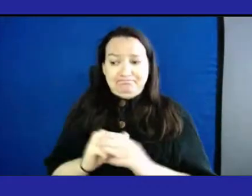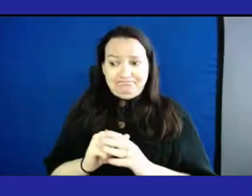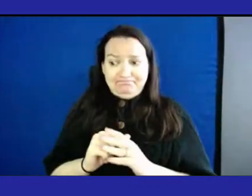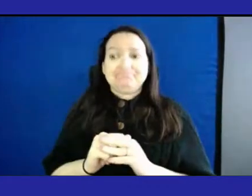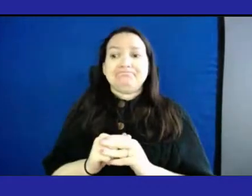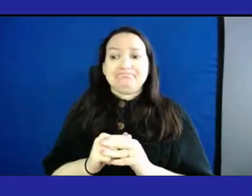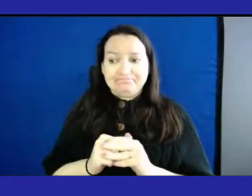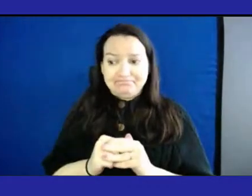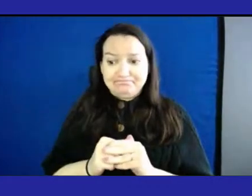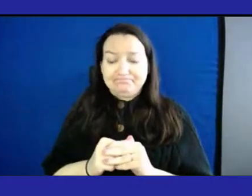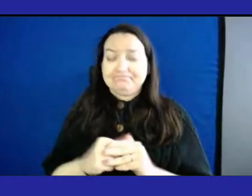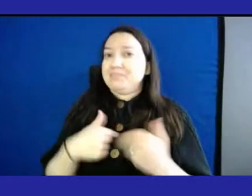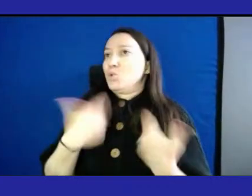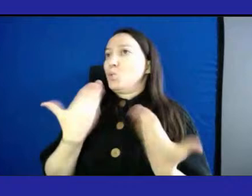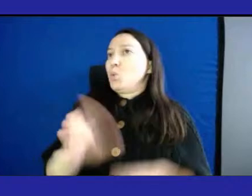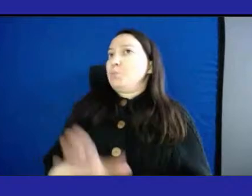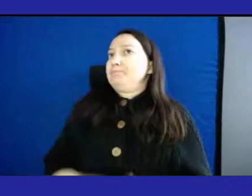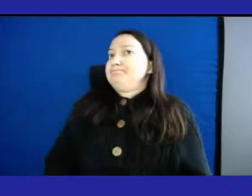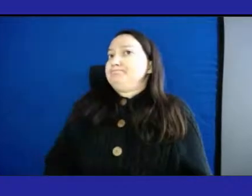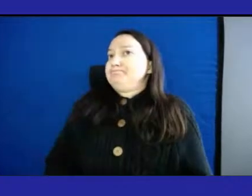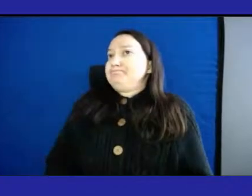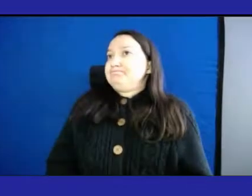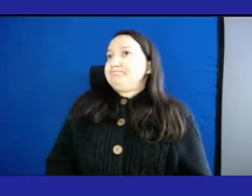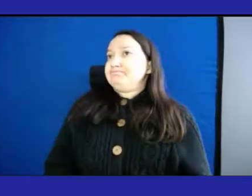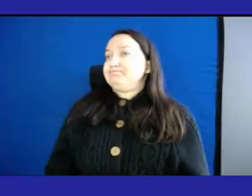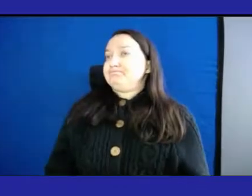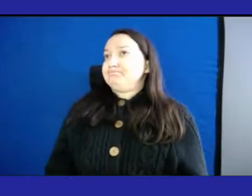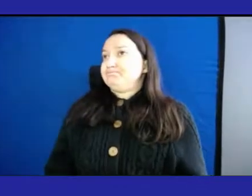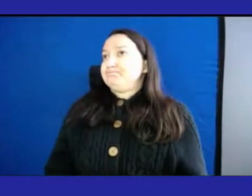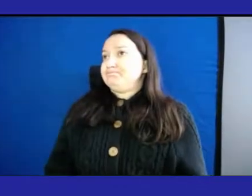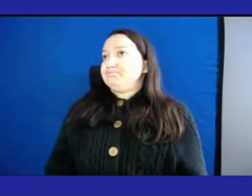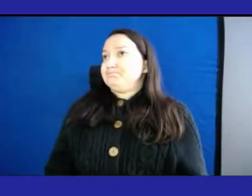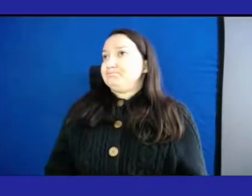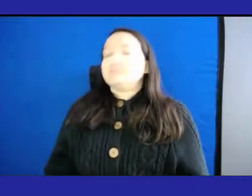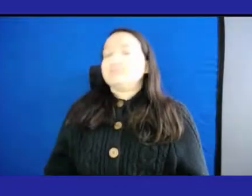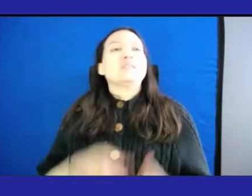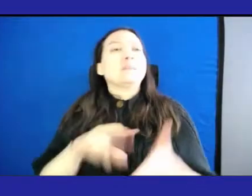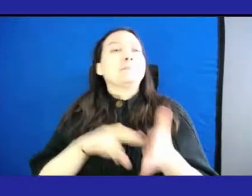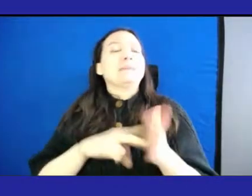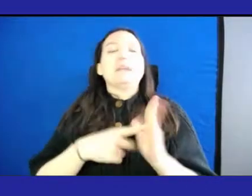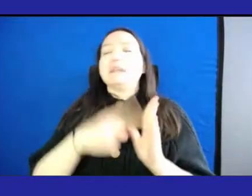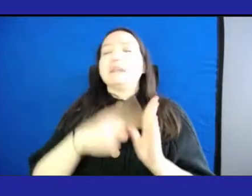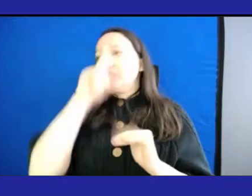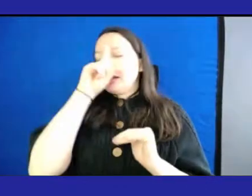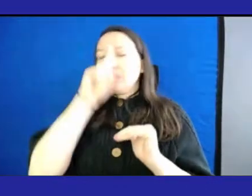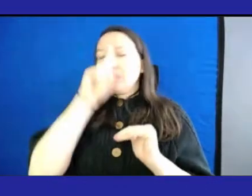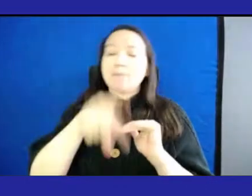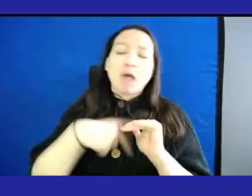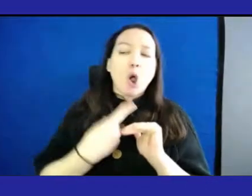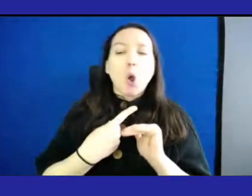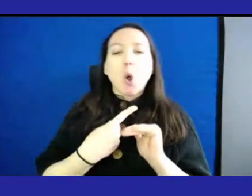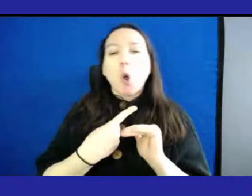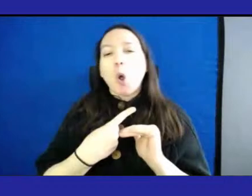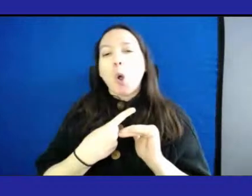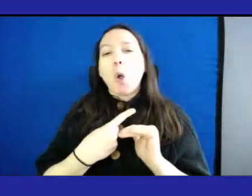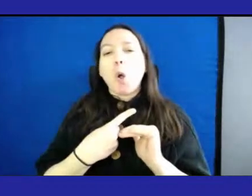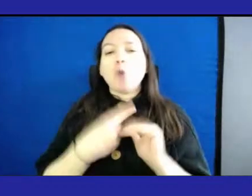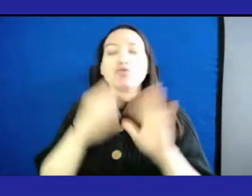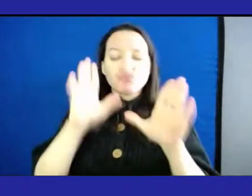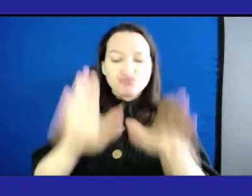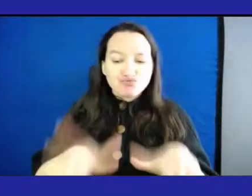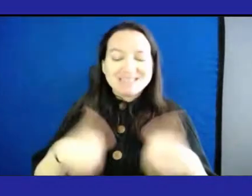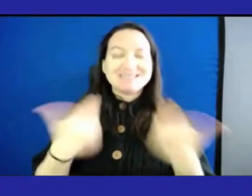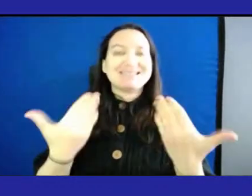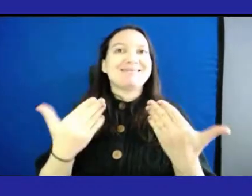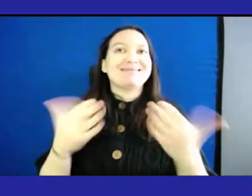So I don't know. So you're thinking about like saying preset the categories, but then So